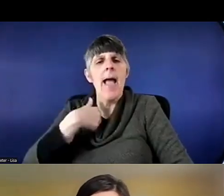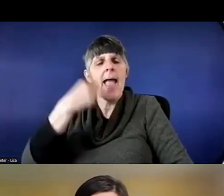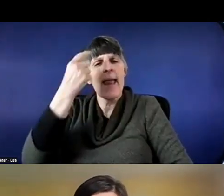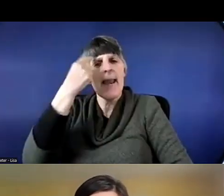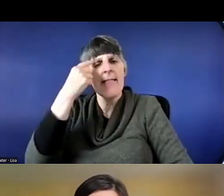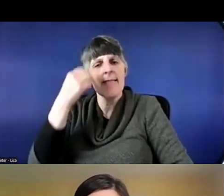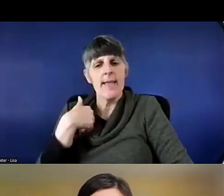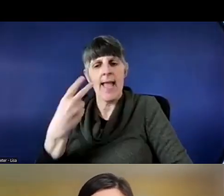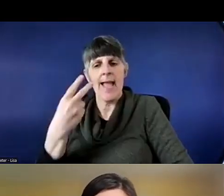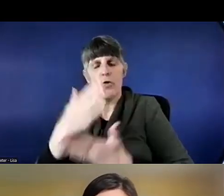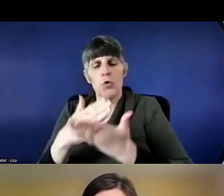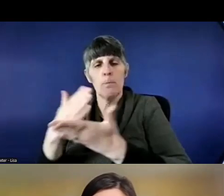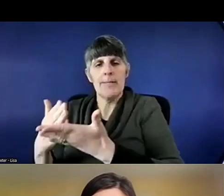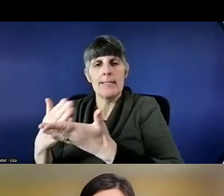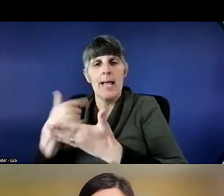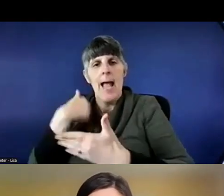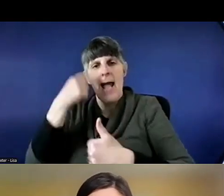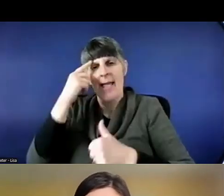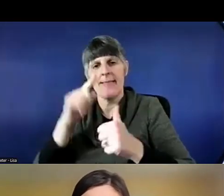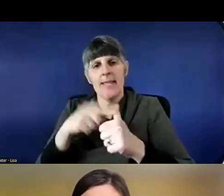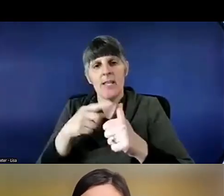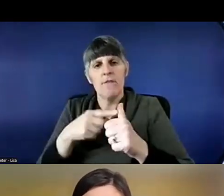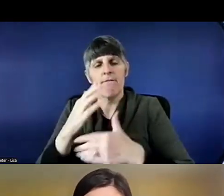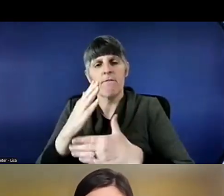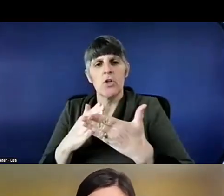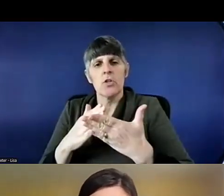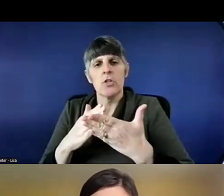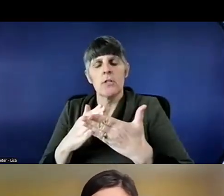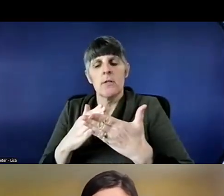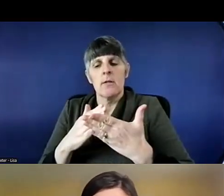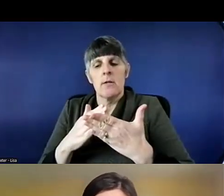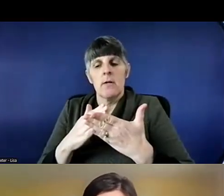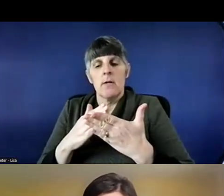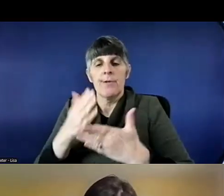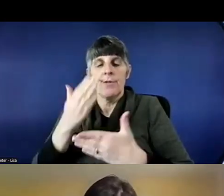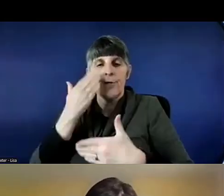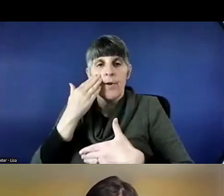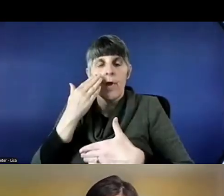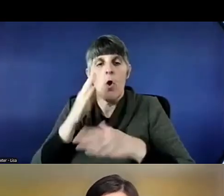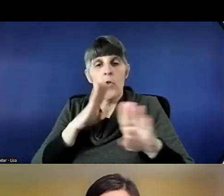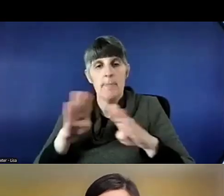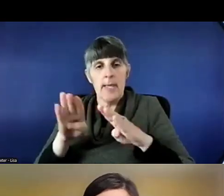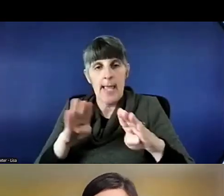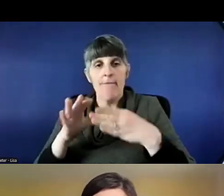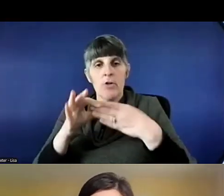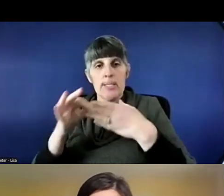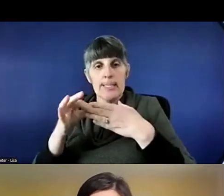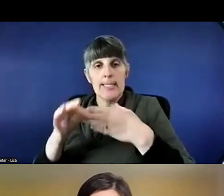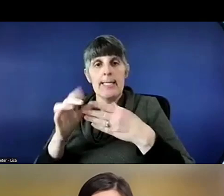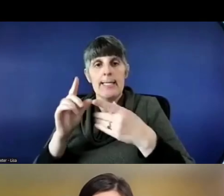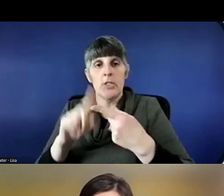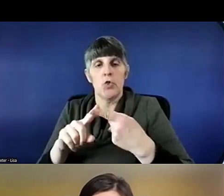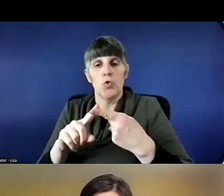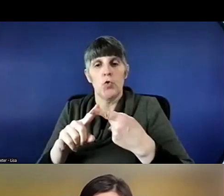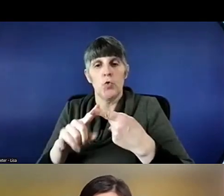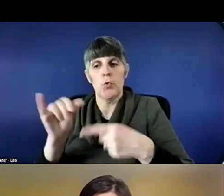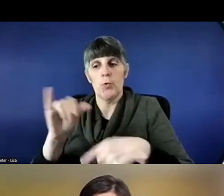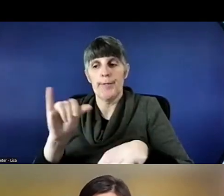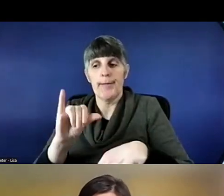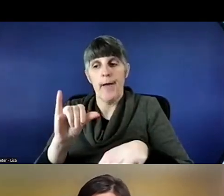two pieces to this. I think the first piece is, the behaviors leading to like